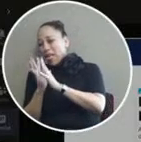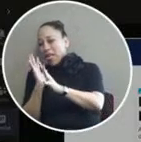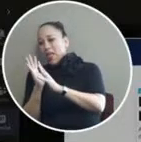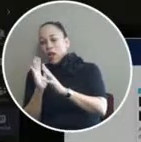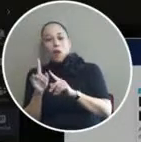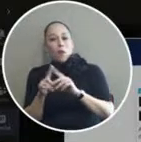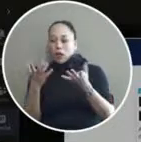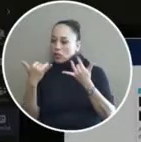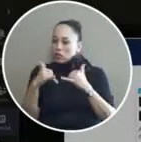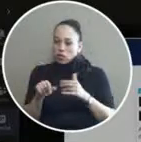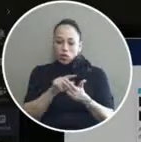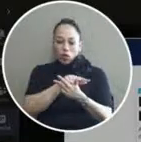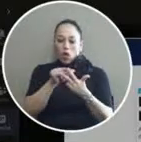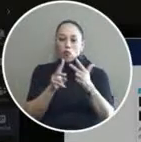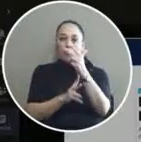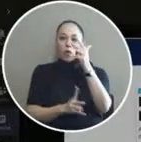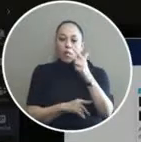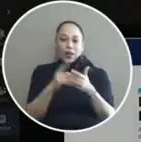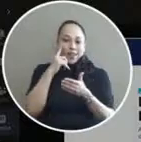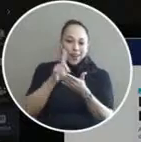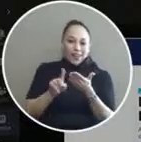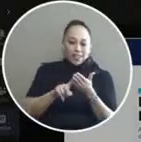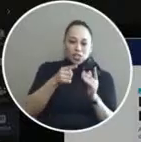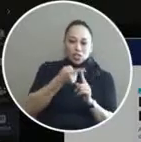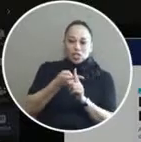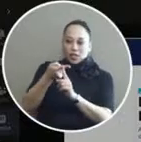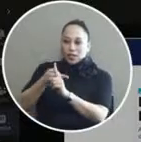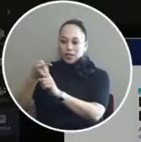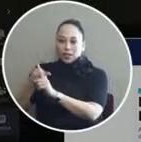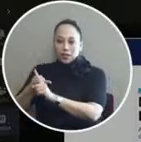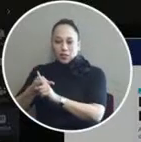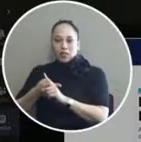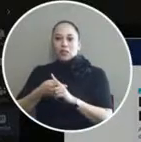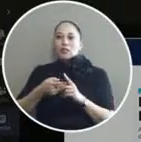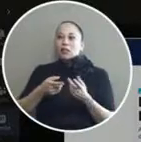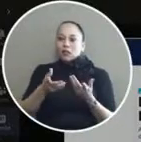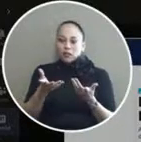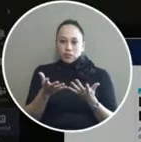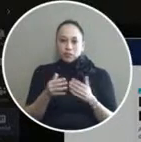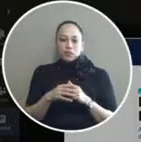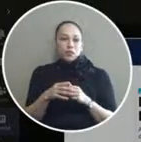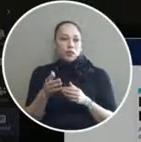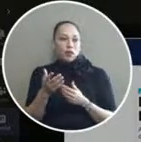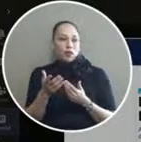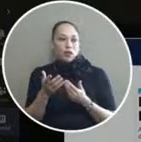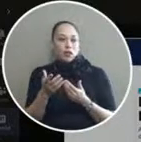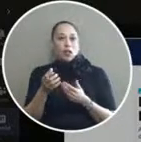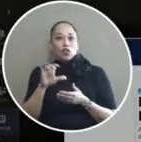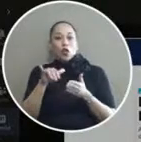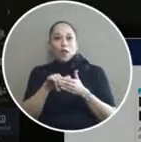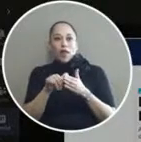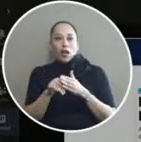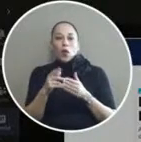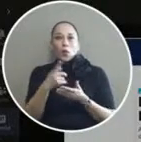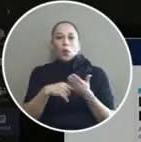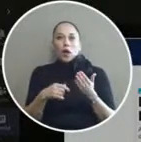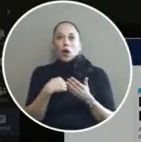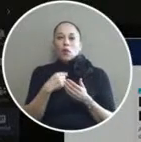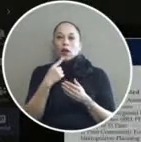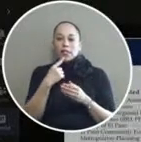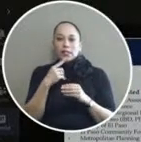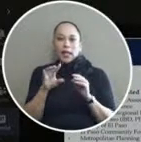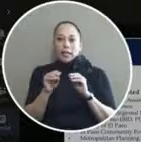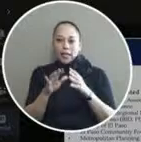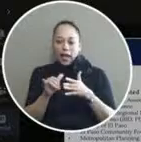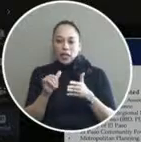checks on those two bridges, the load is being spread across the entire system. They find substitutes. And so we're seeing that spread